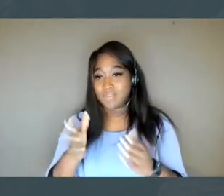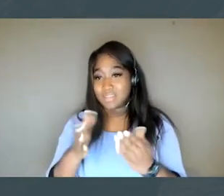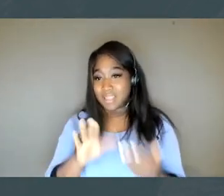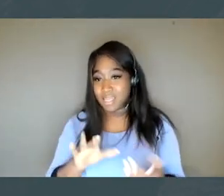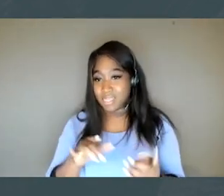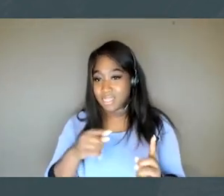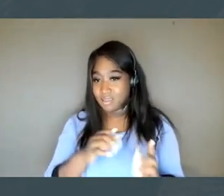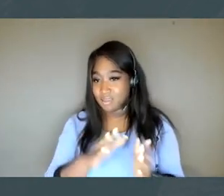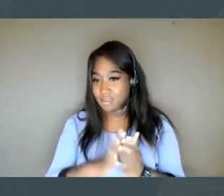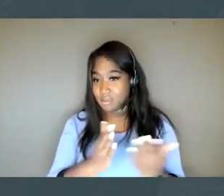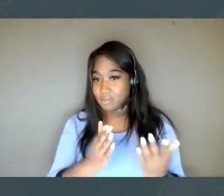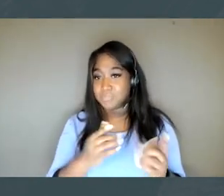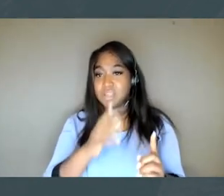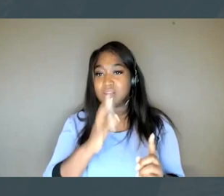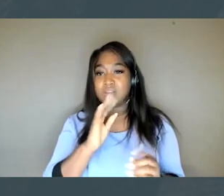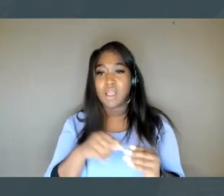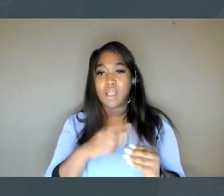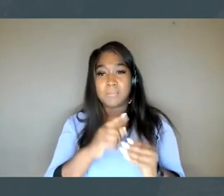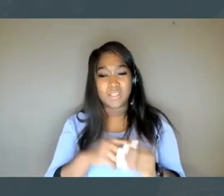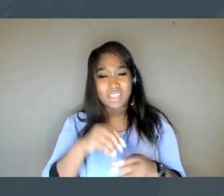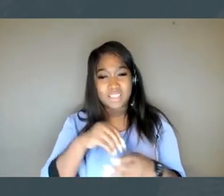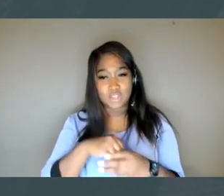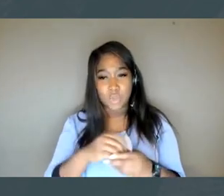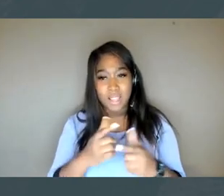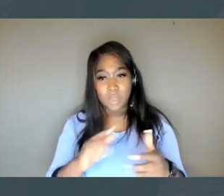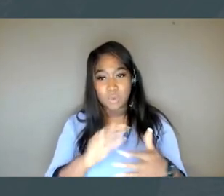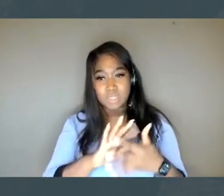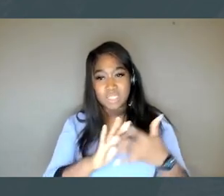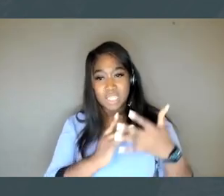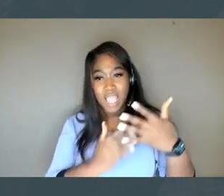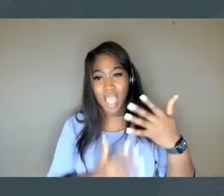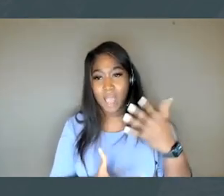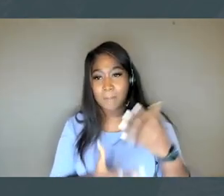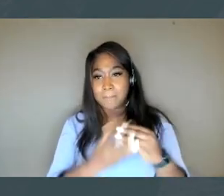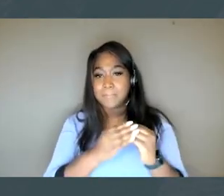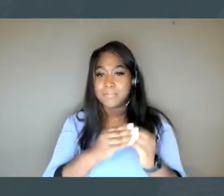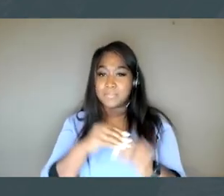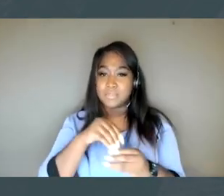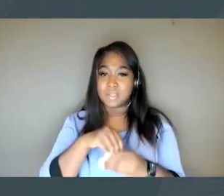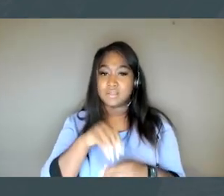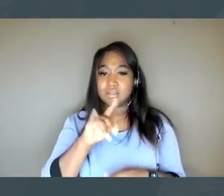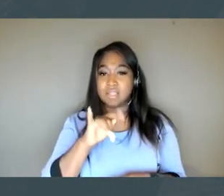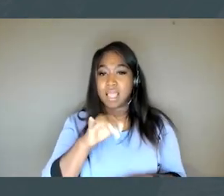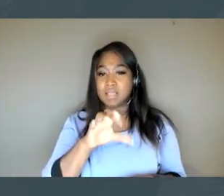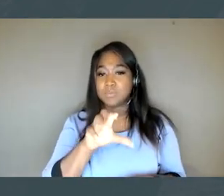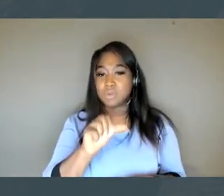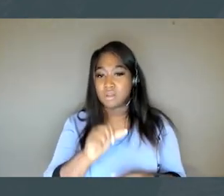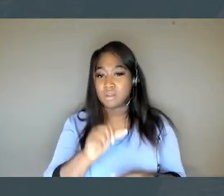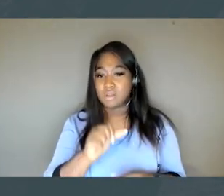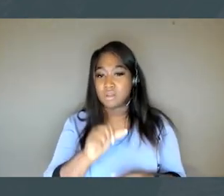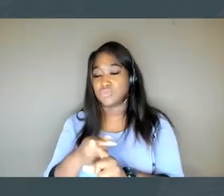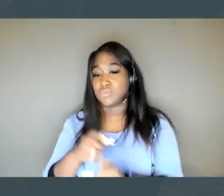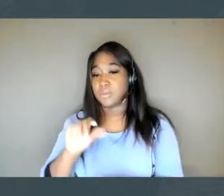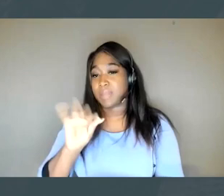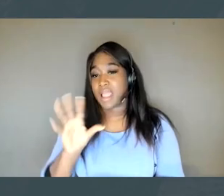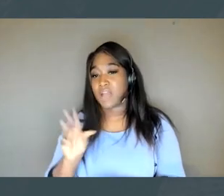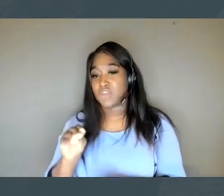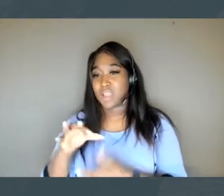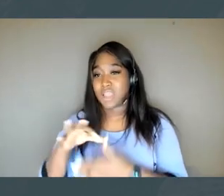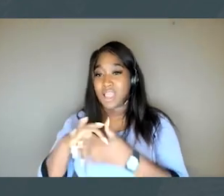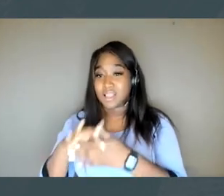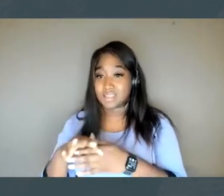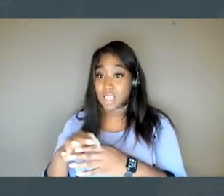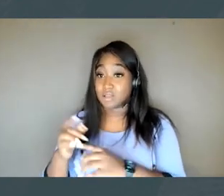of the internal languages of diaspora that are produced in the African context as a result of the Atlantic slave trade. So that was